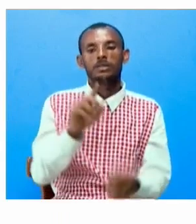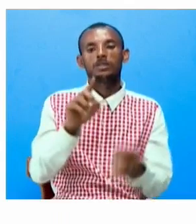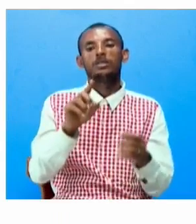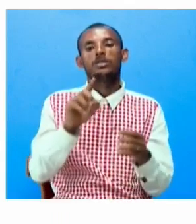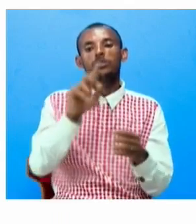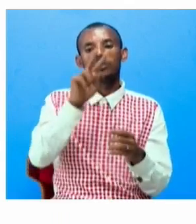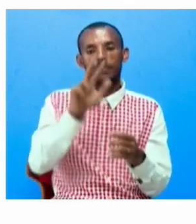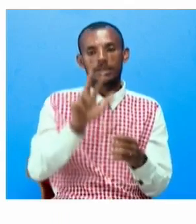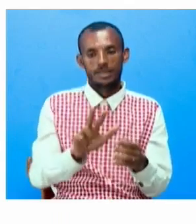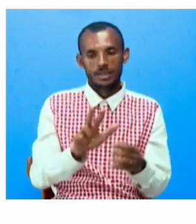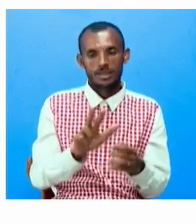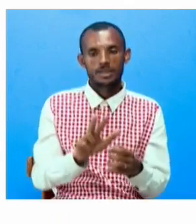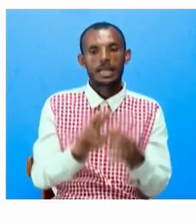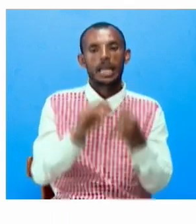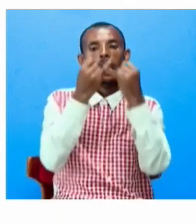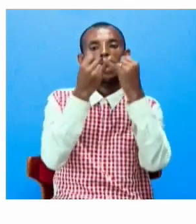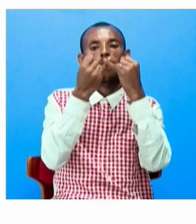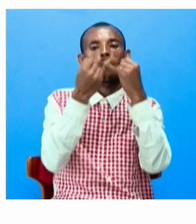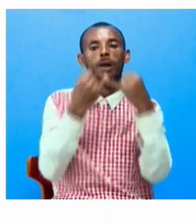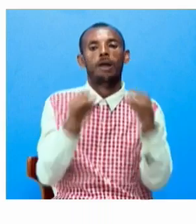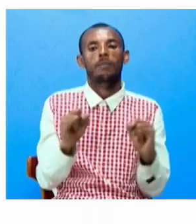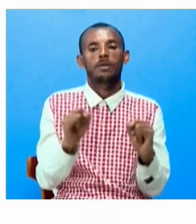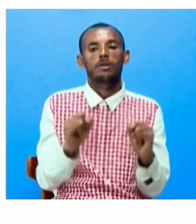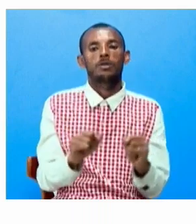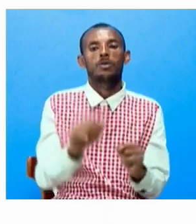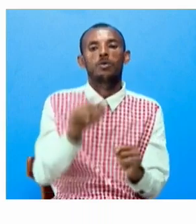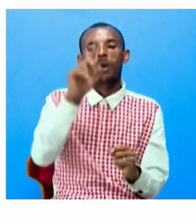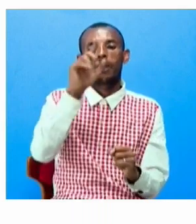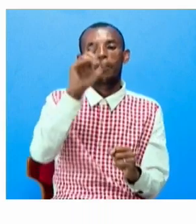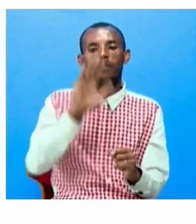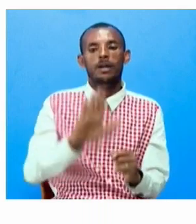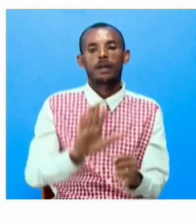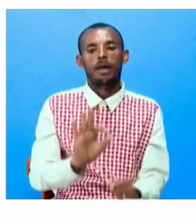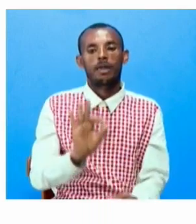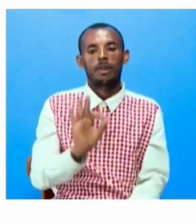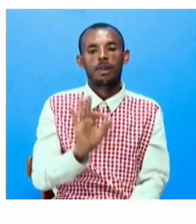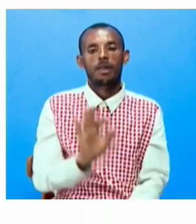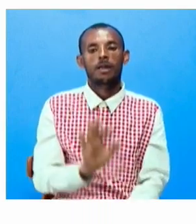1/3 divided by 1/9.